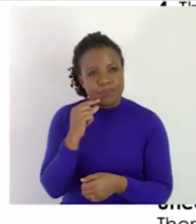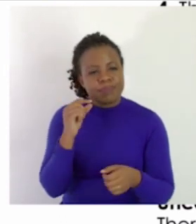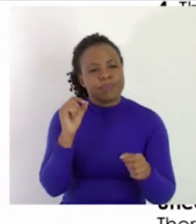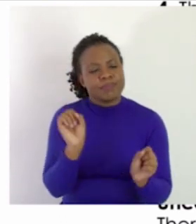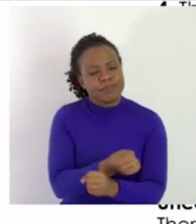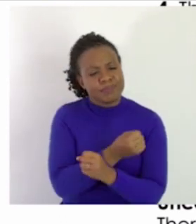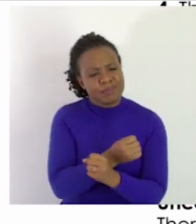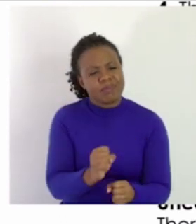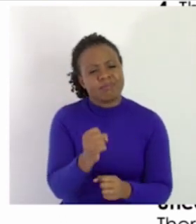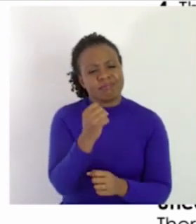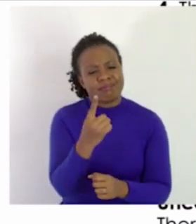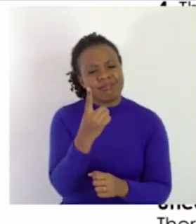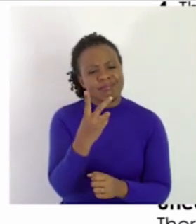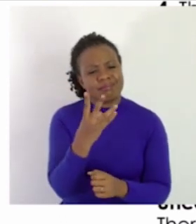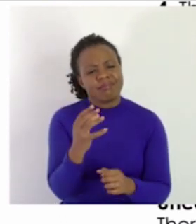uncountables